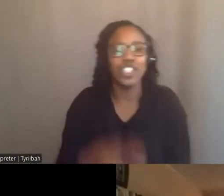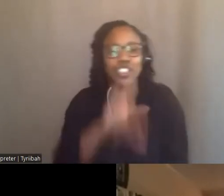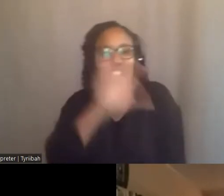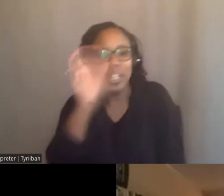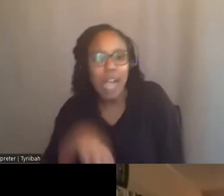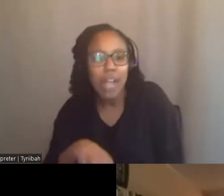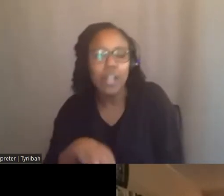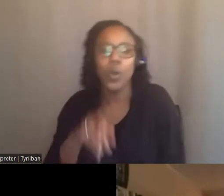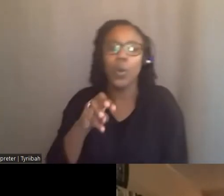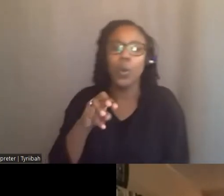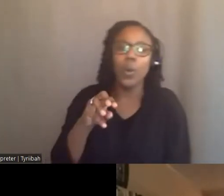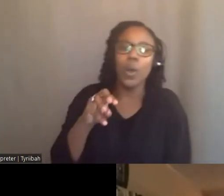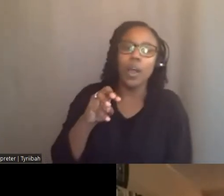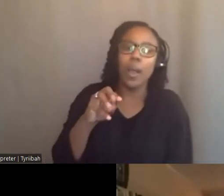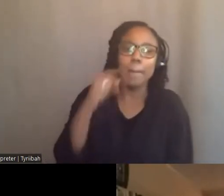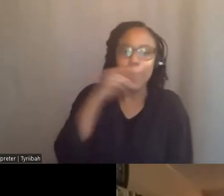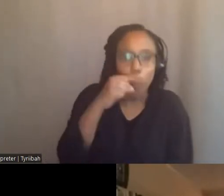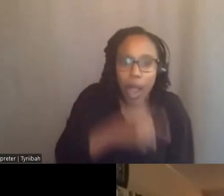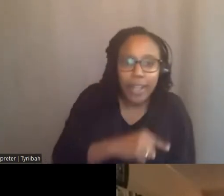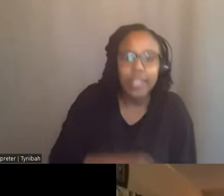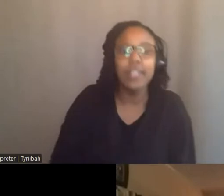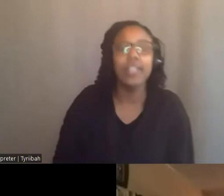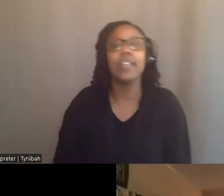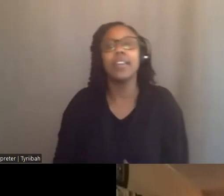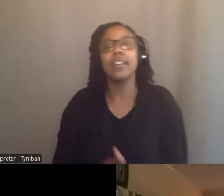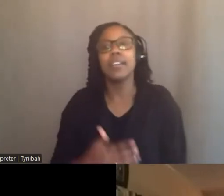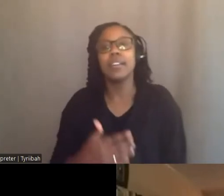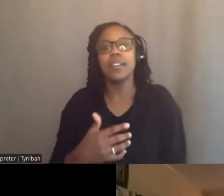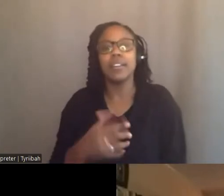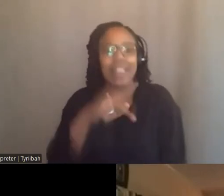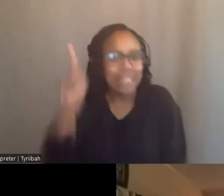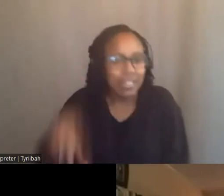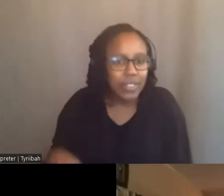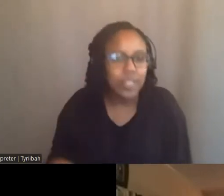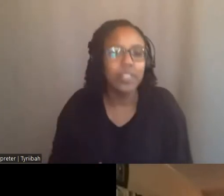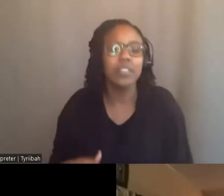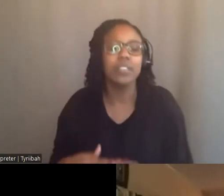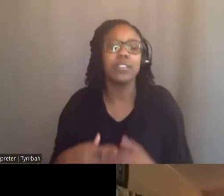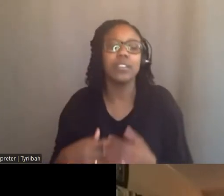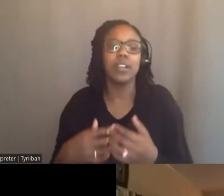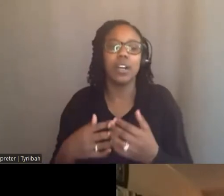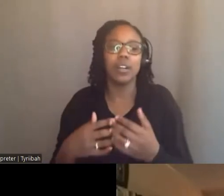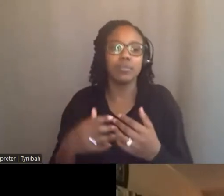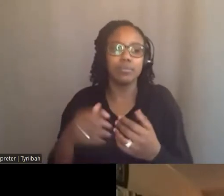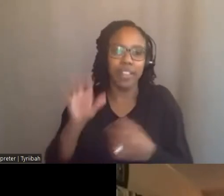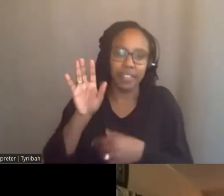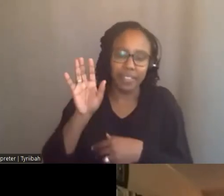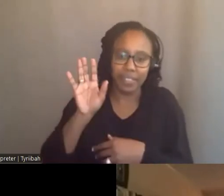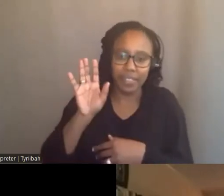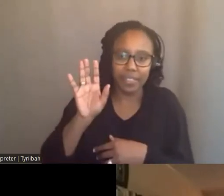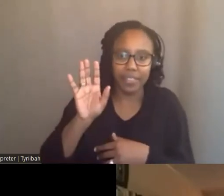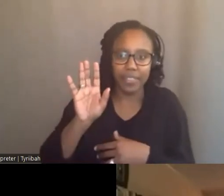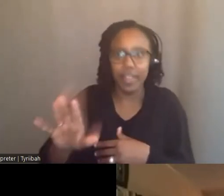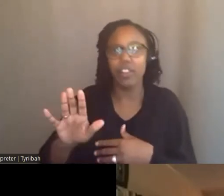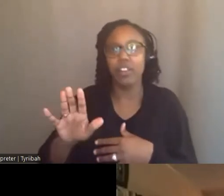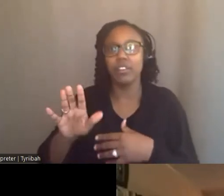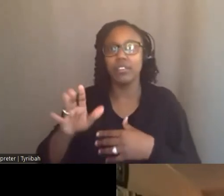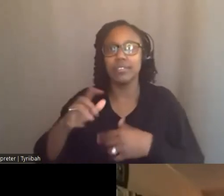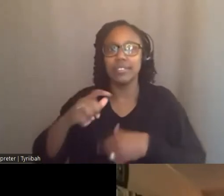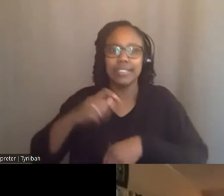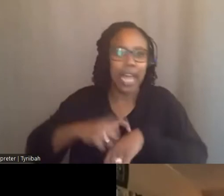Philadelphia. At the height of their influence in New York, at least, there